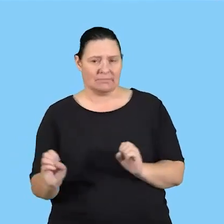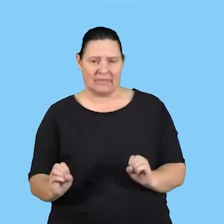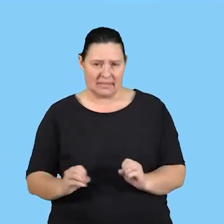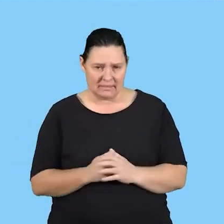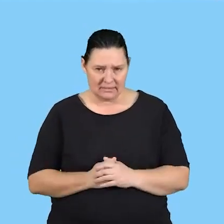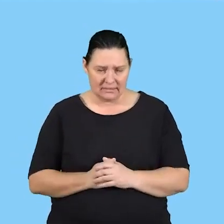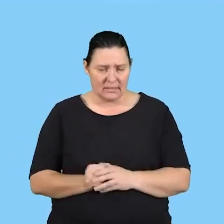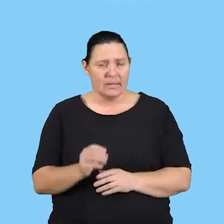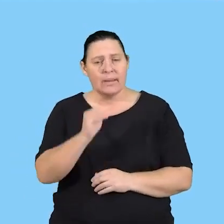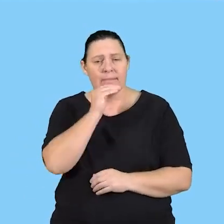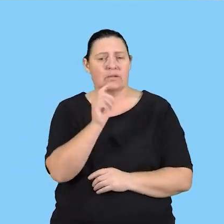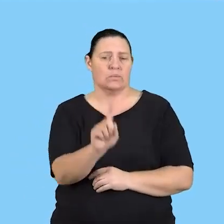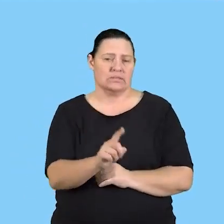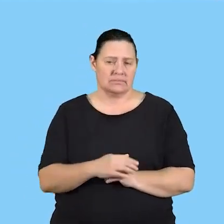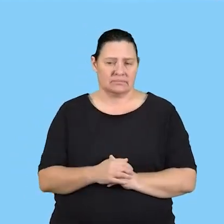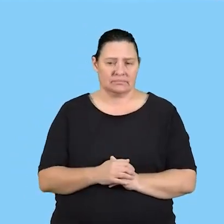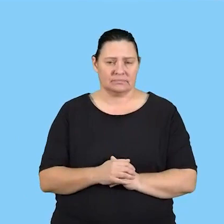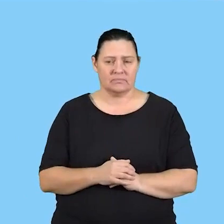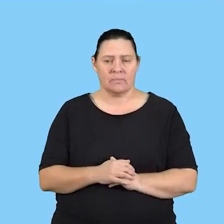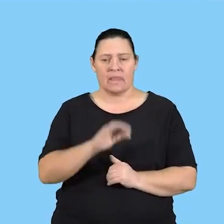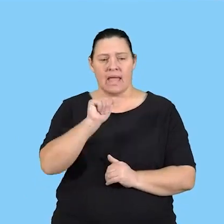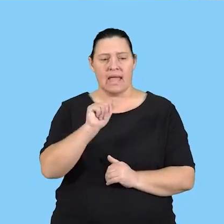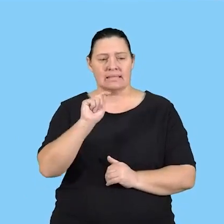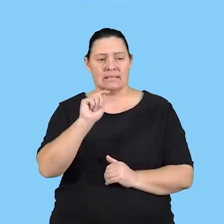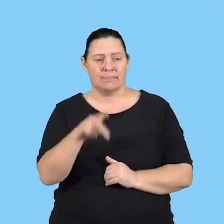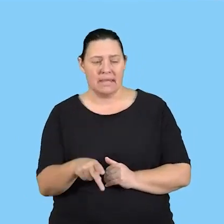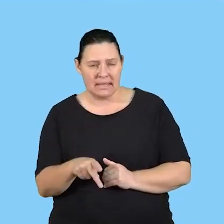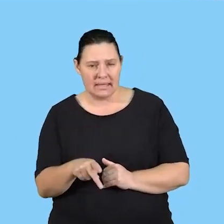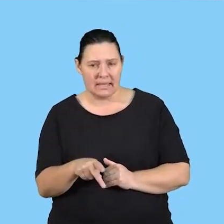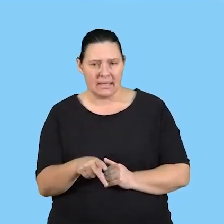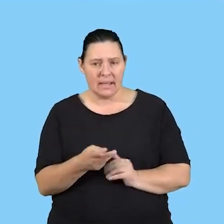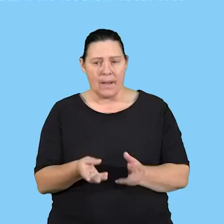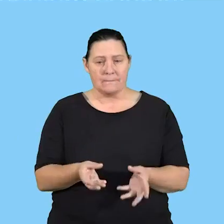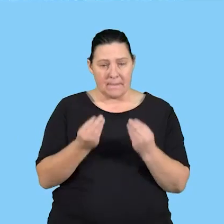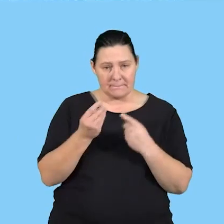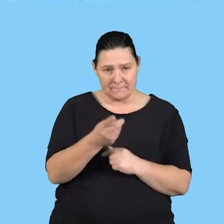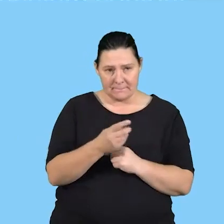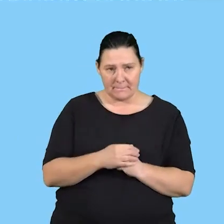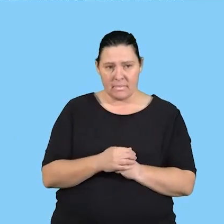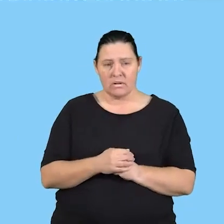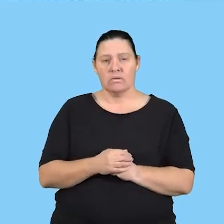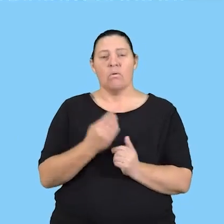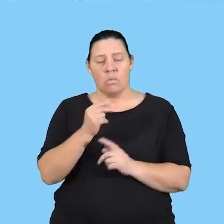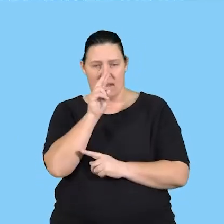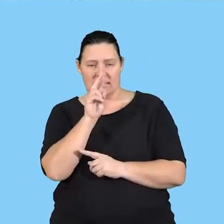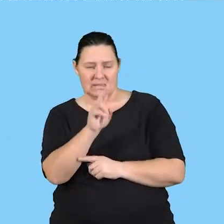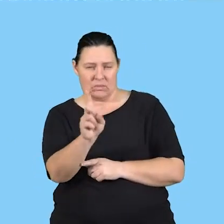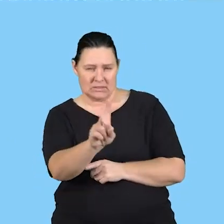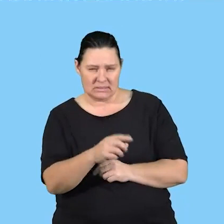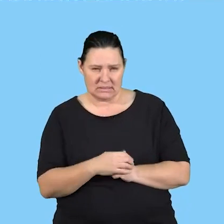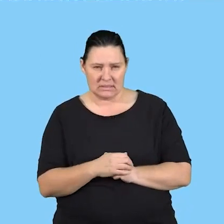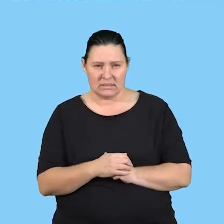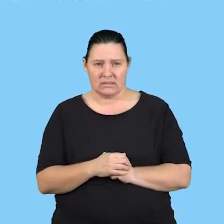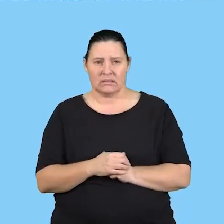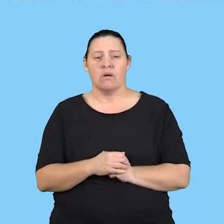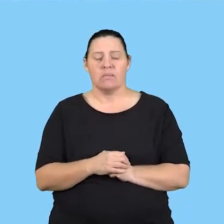Which therefore means that, colleagues, with the ATPs that you are having, what you are going to see is that